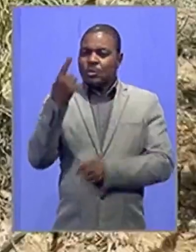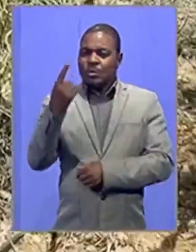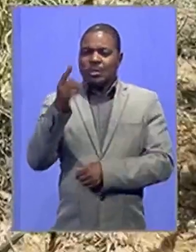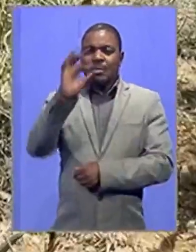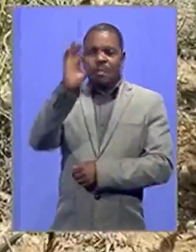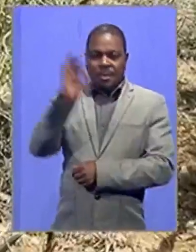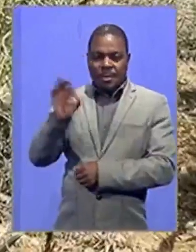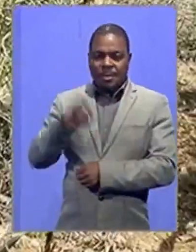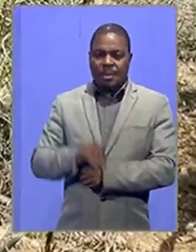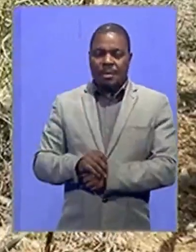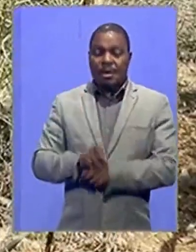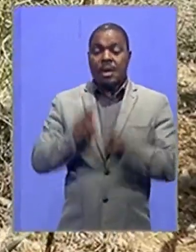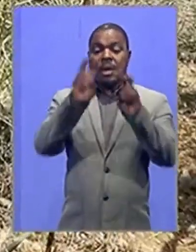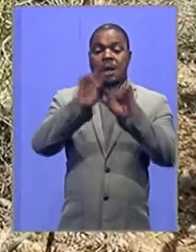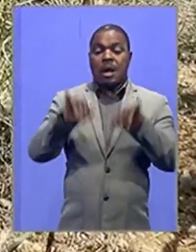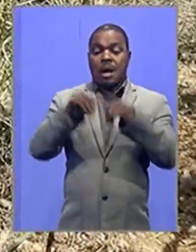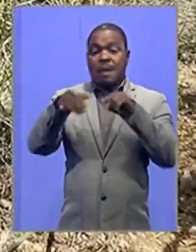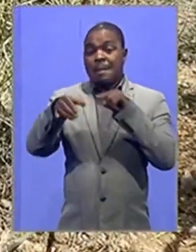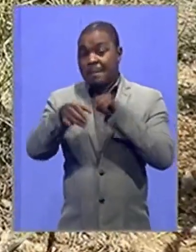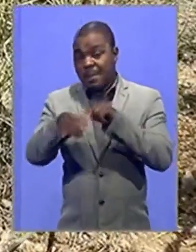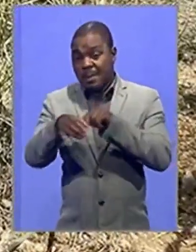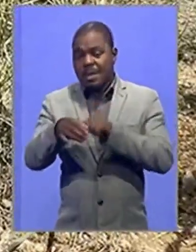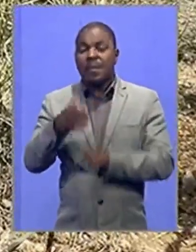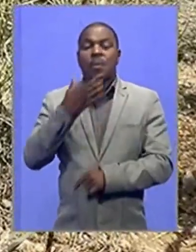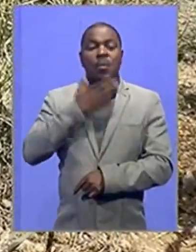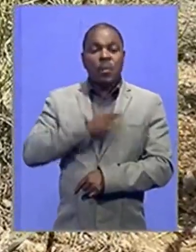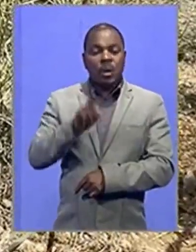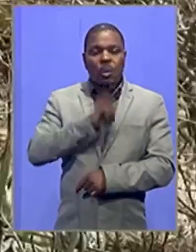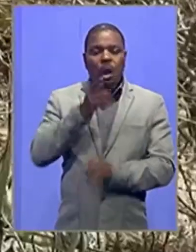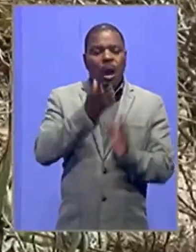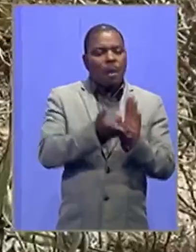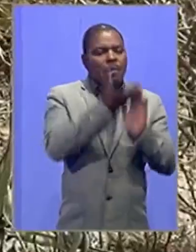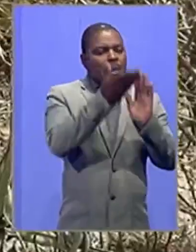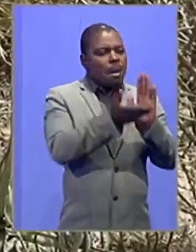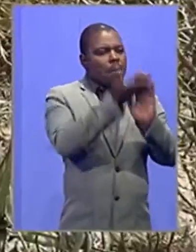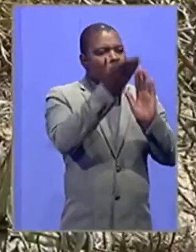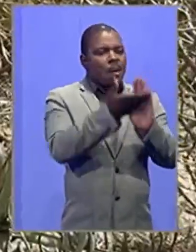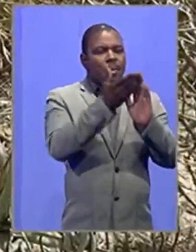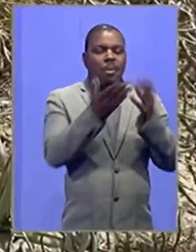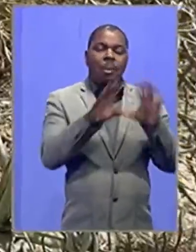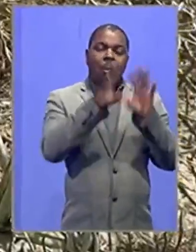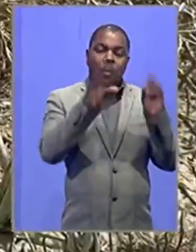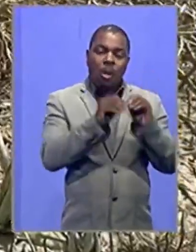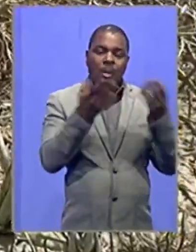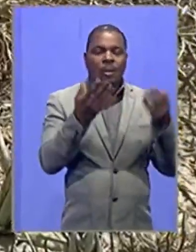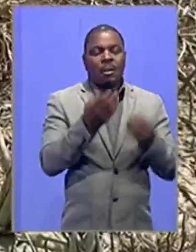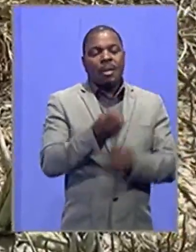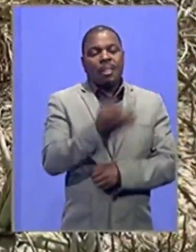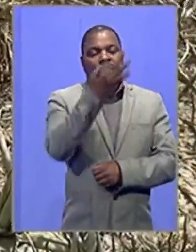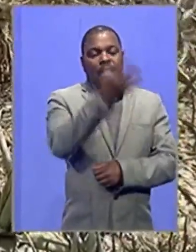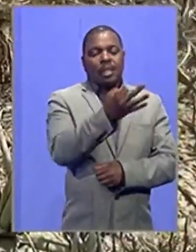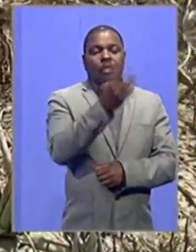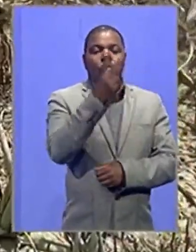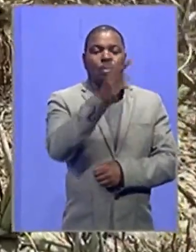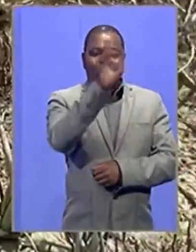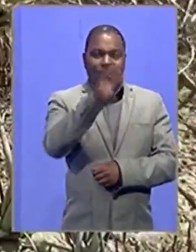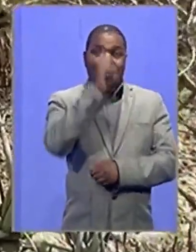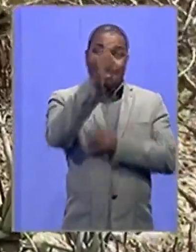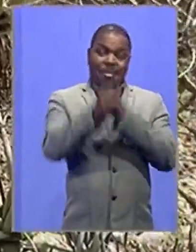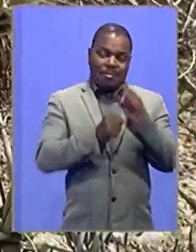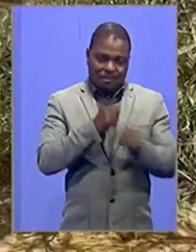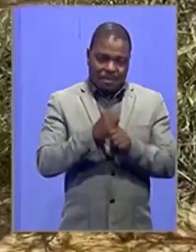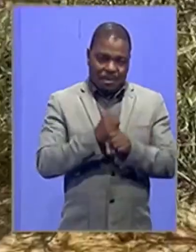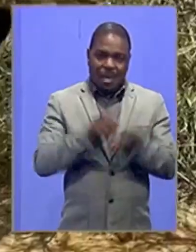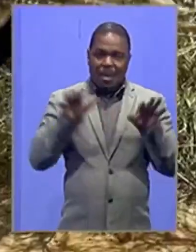4.1 khamphane ye ya go fehla motlakase e re nyaka go iša ditheko godimo ka diperesente tše 32 išago ditsebi